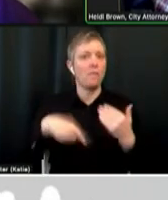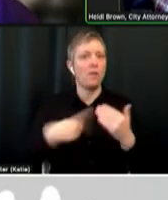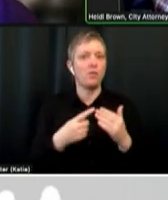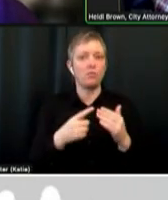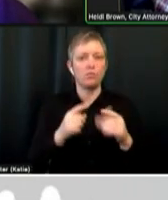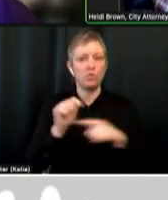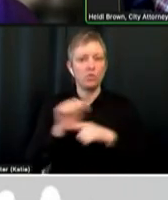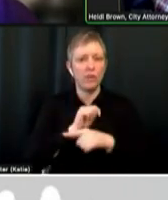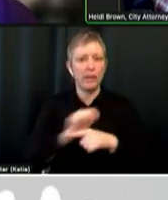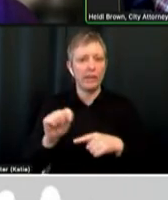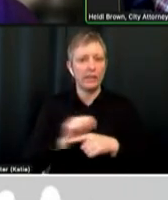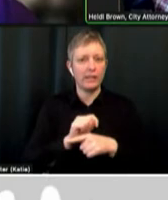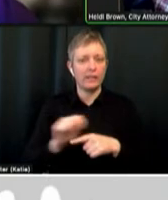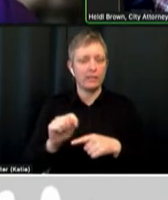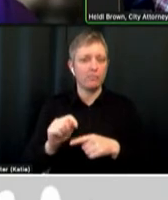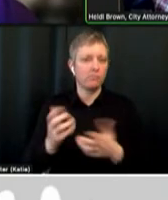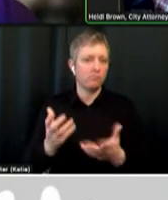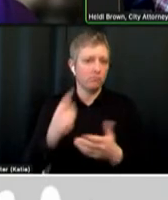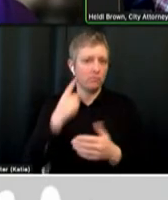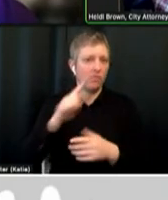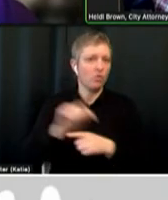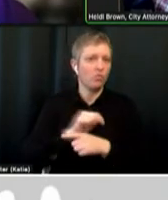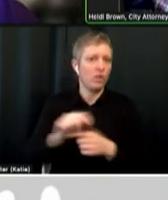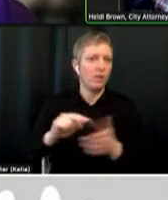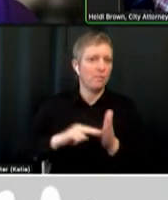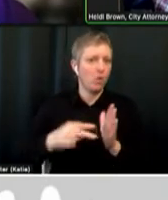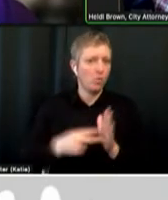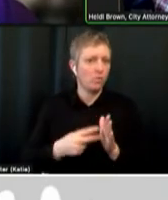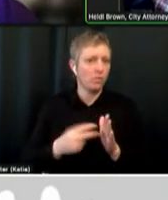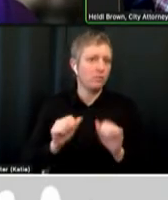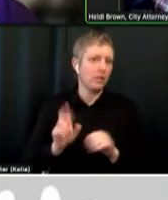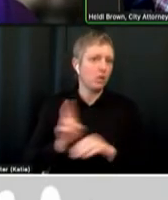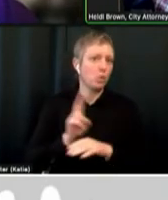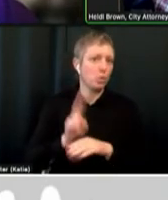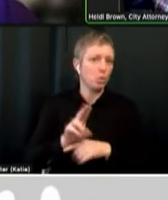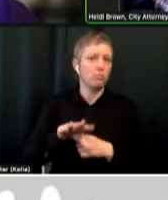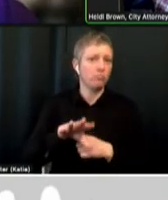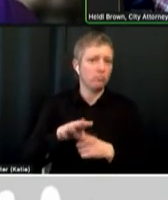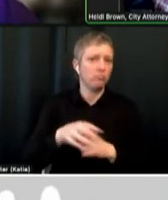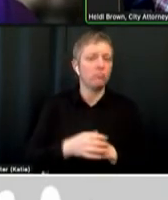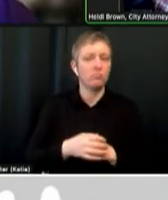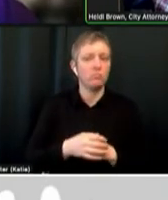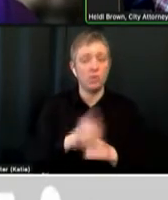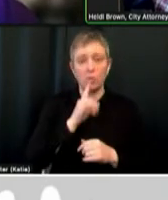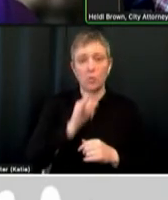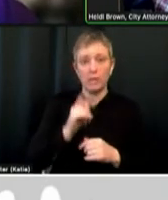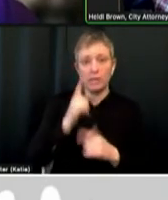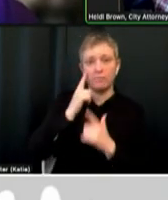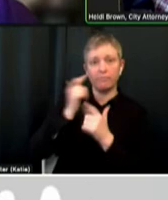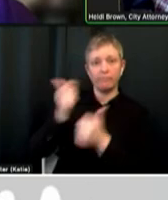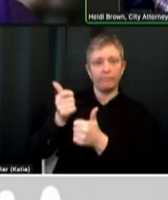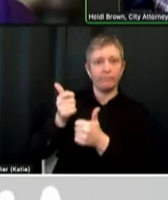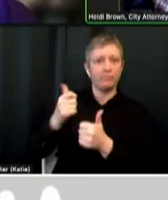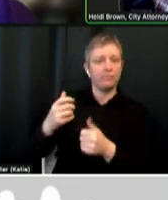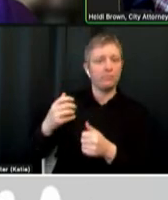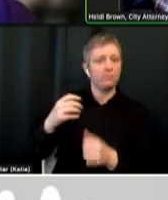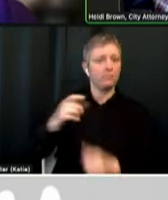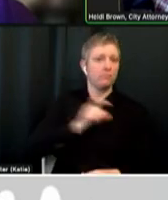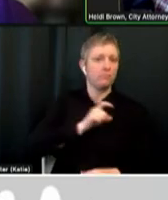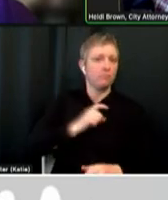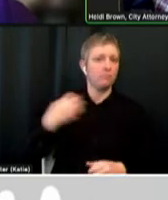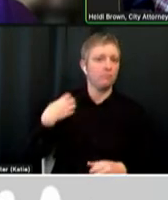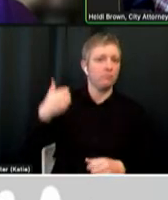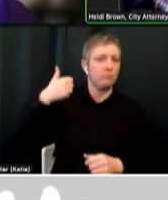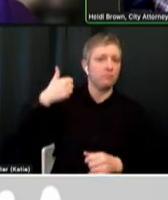be used. And ultimately, it's at the chief's discretion if an officer disagrees with the